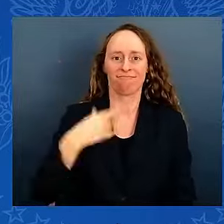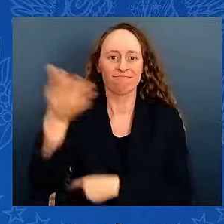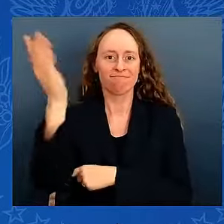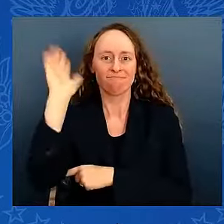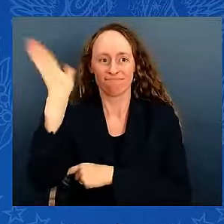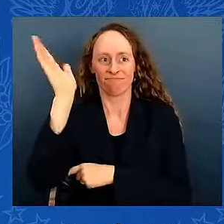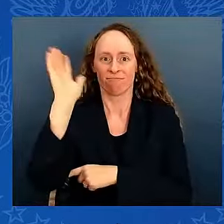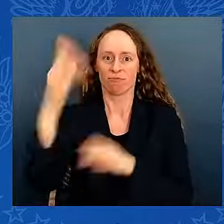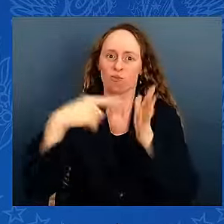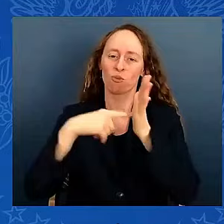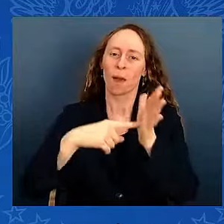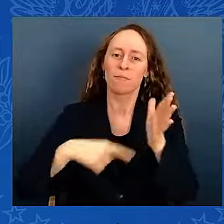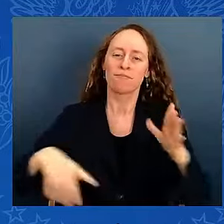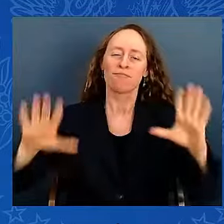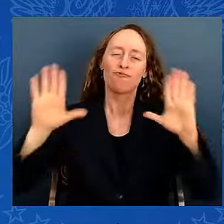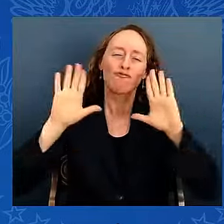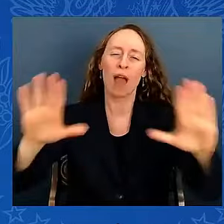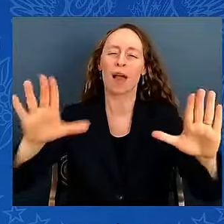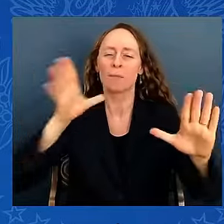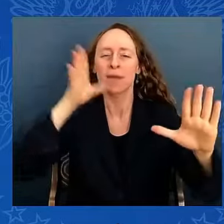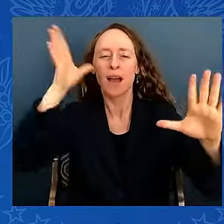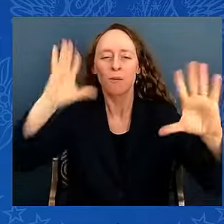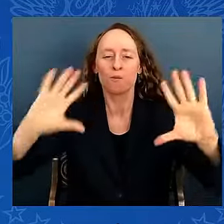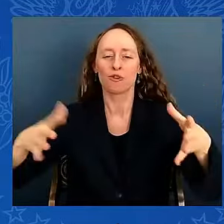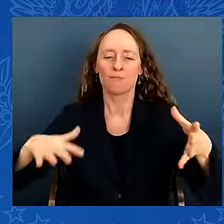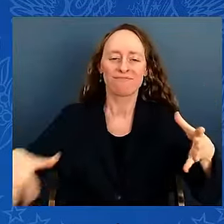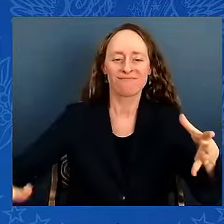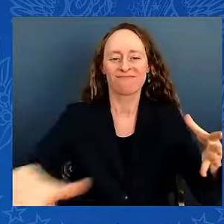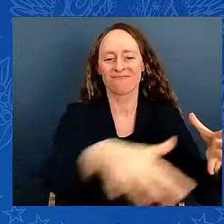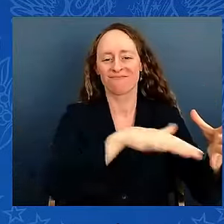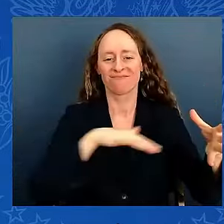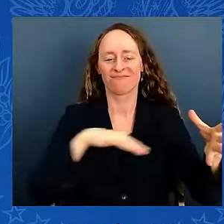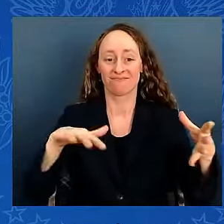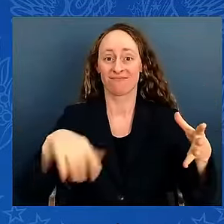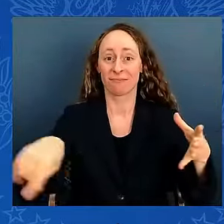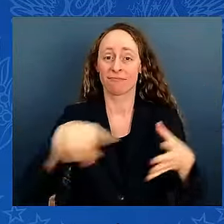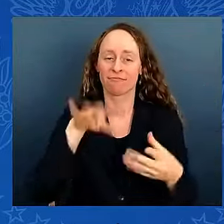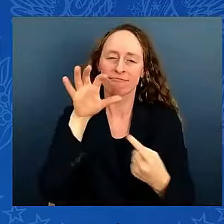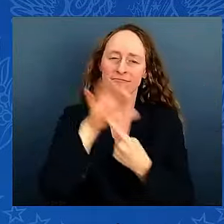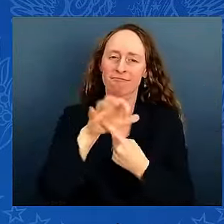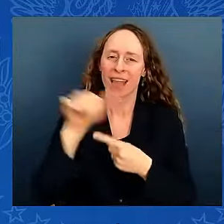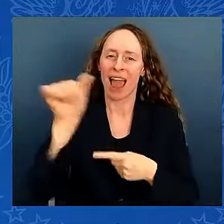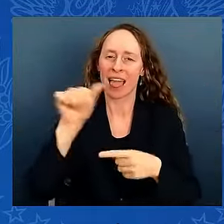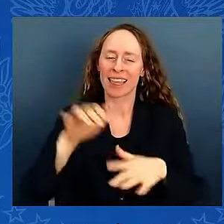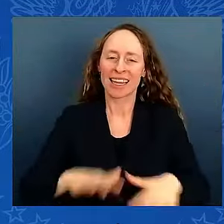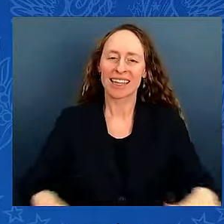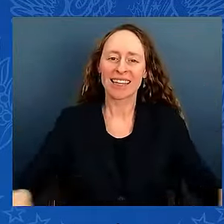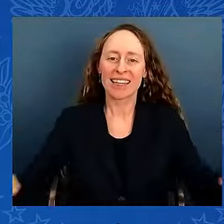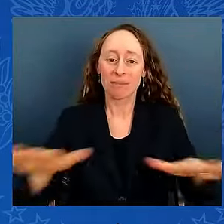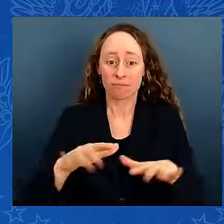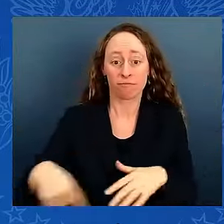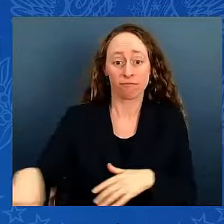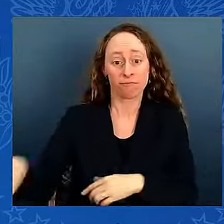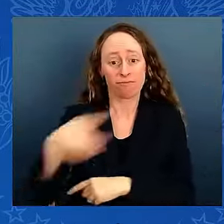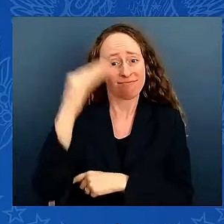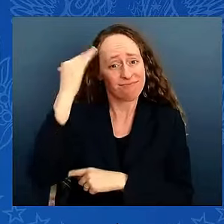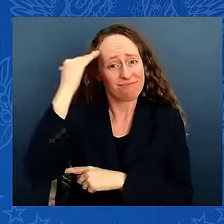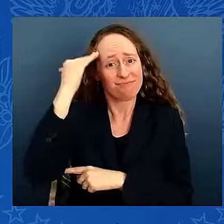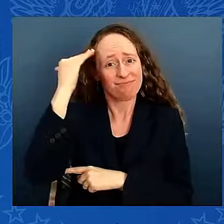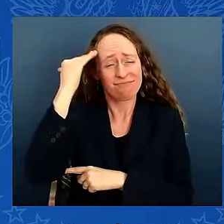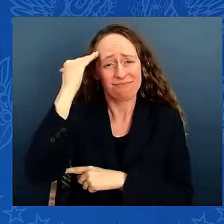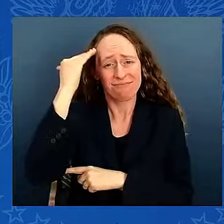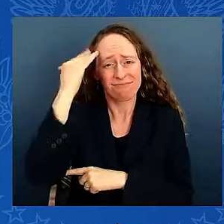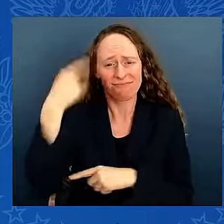As you know, none of them made it today to where they are without the help of others. As they say, it takes a